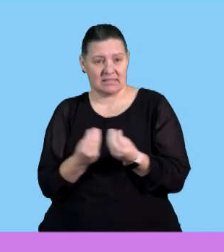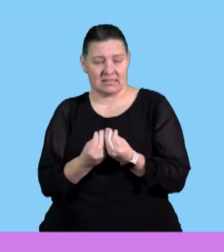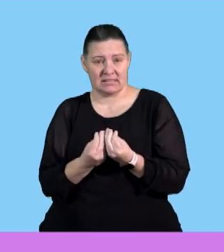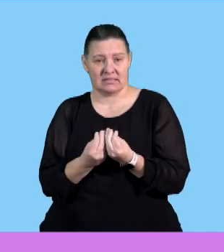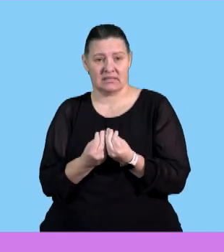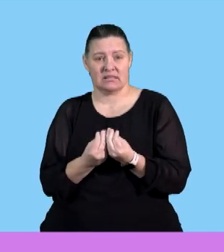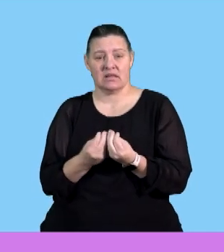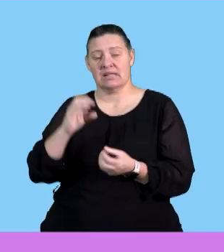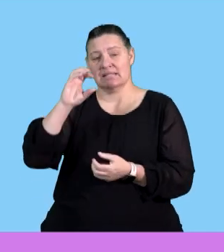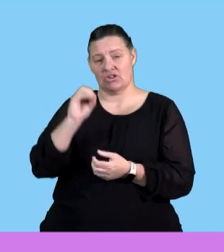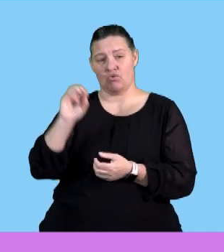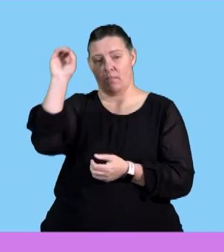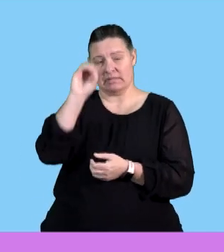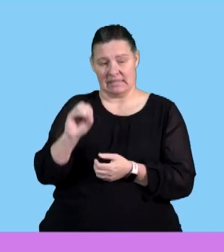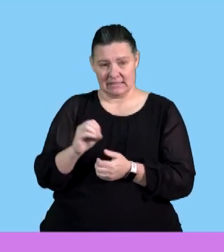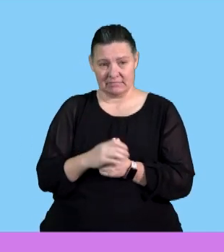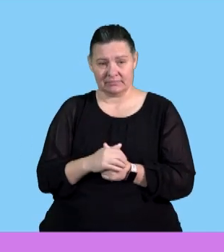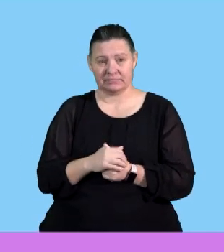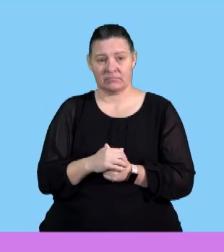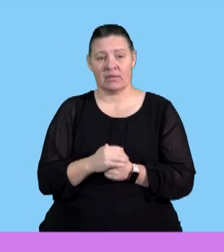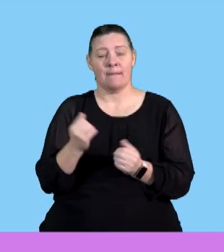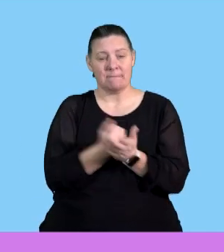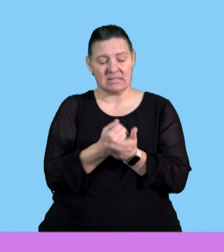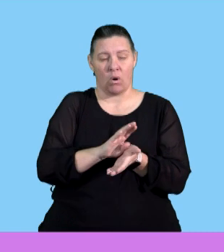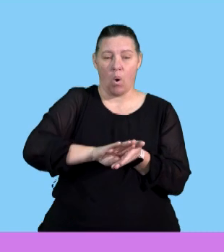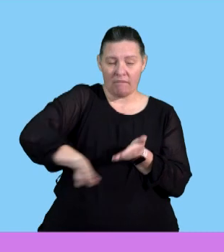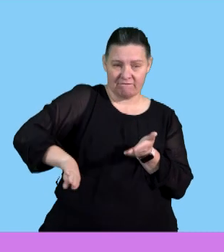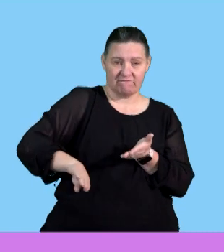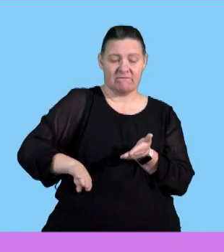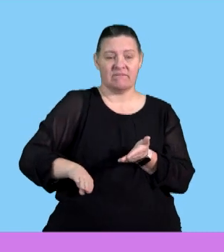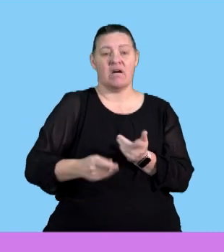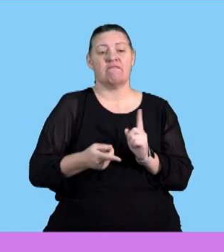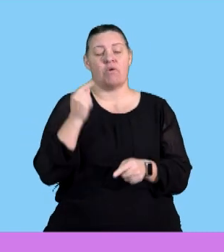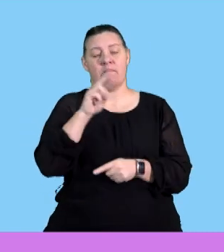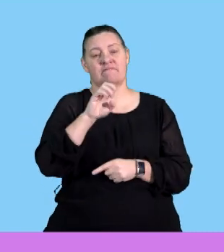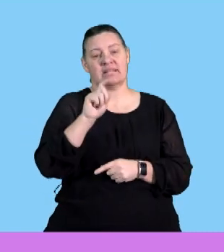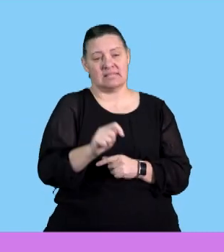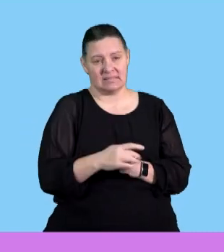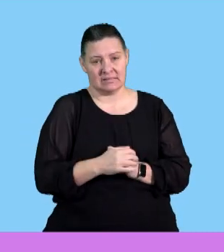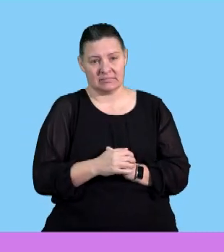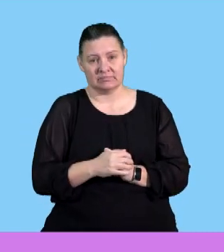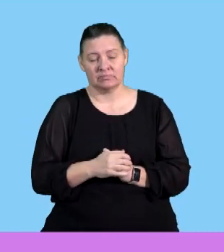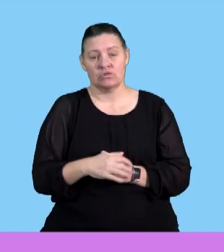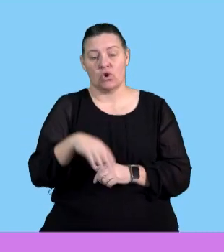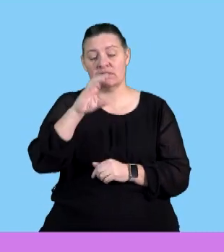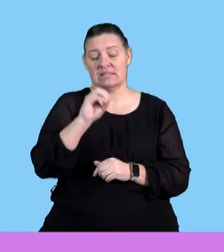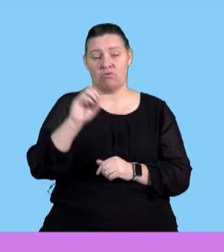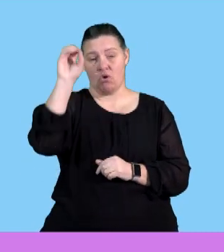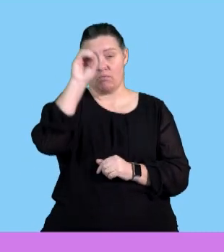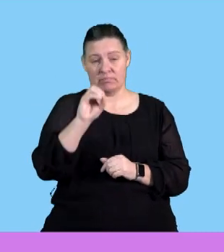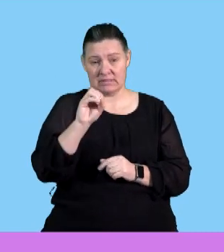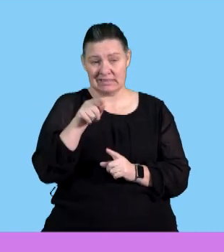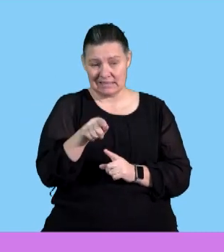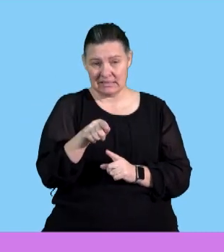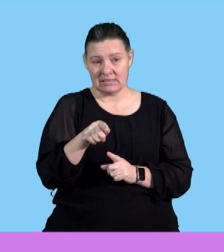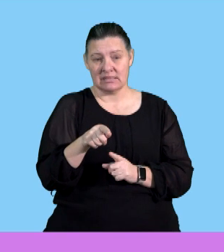items which are zero rated. We must exclude them from what? From VAT. So the zero rated